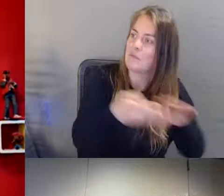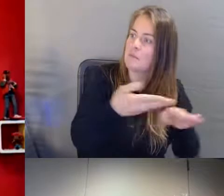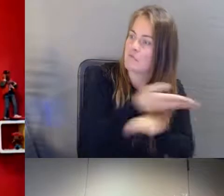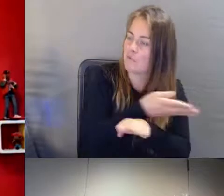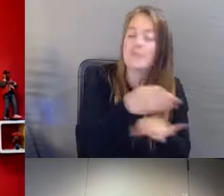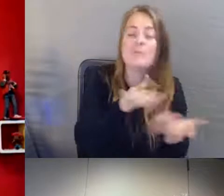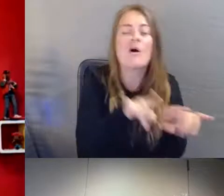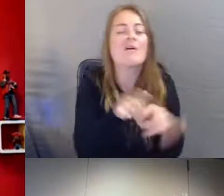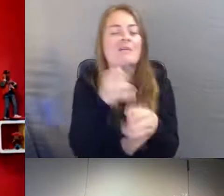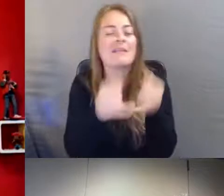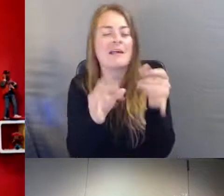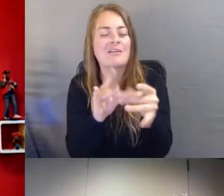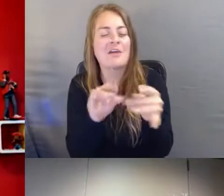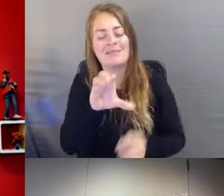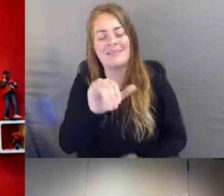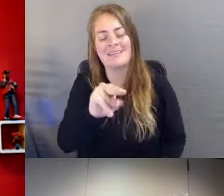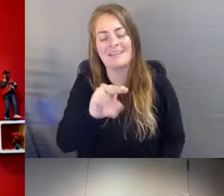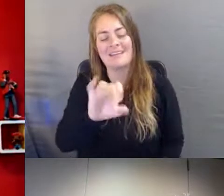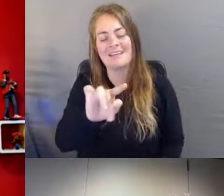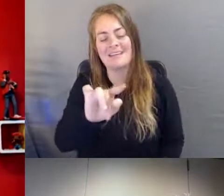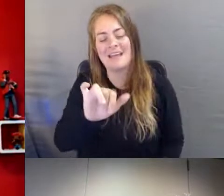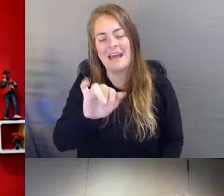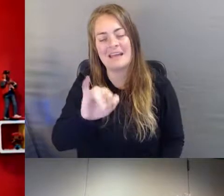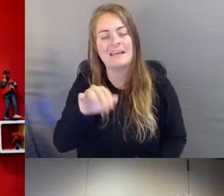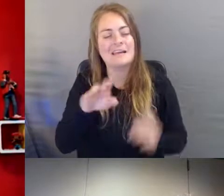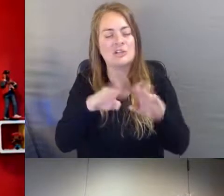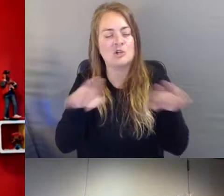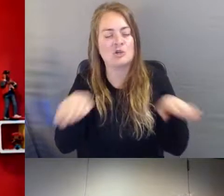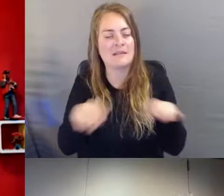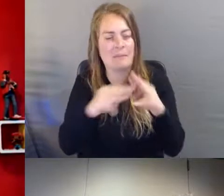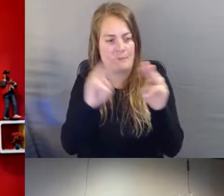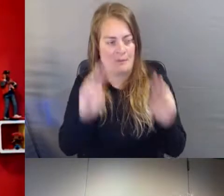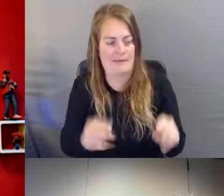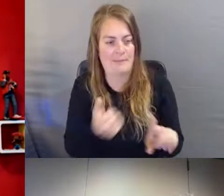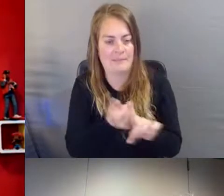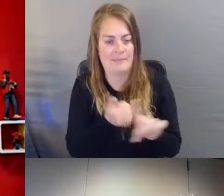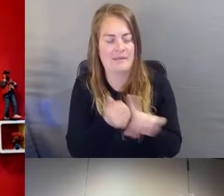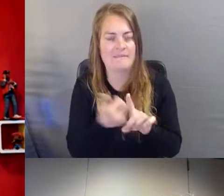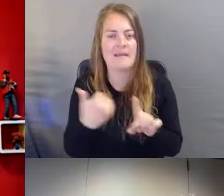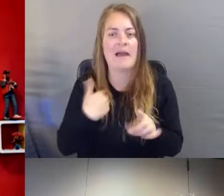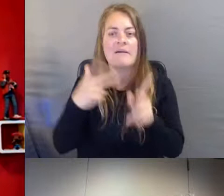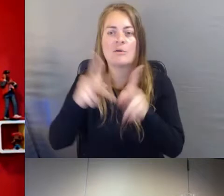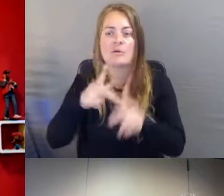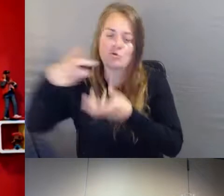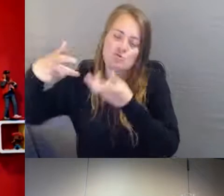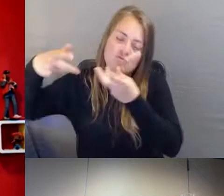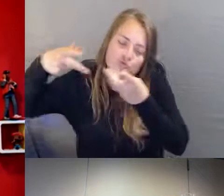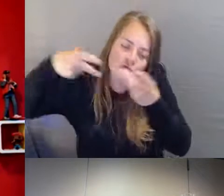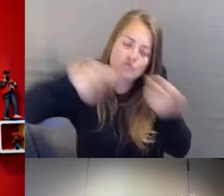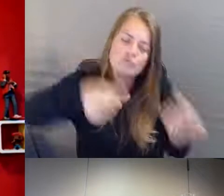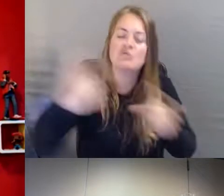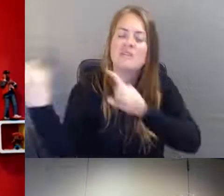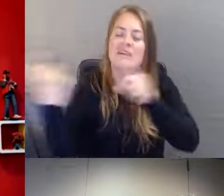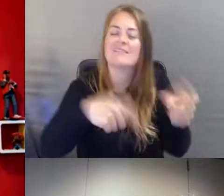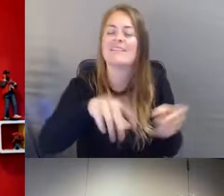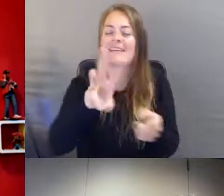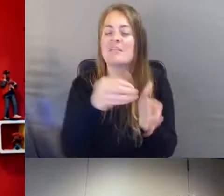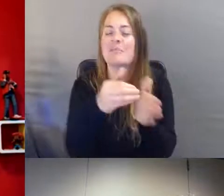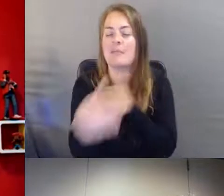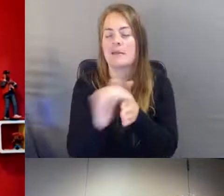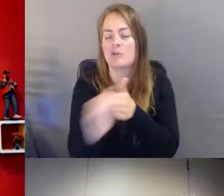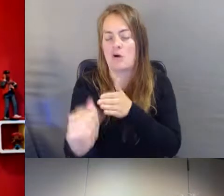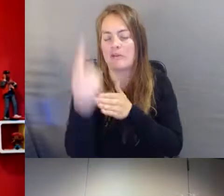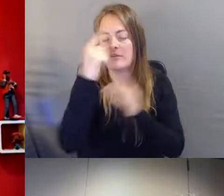the Cincinnati Museum, Cincinnati's Children's Museum, had a benefactor who donated $6 million to the Children's